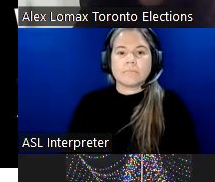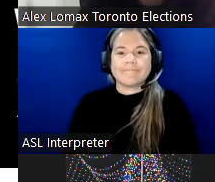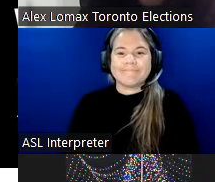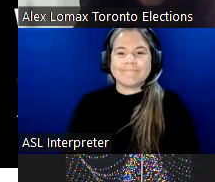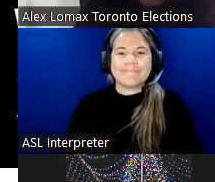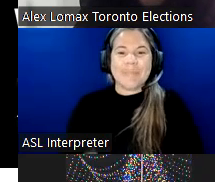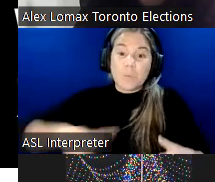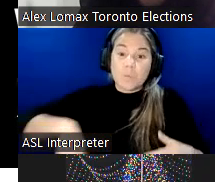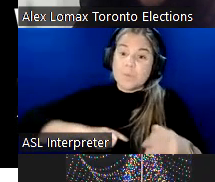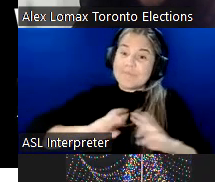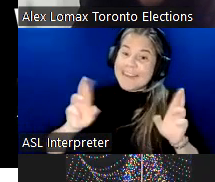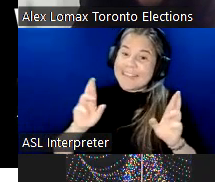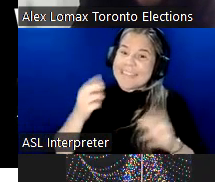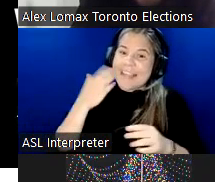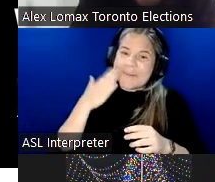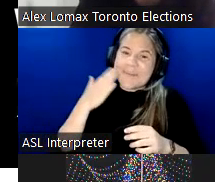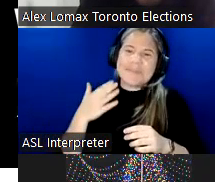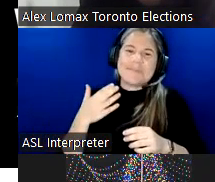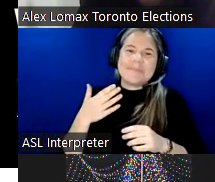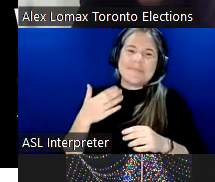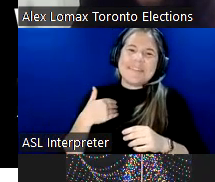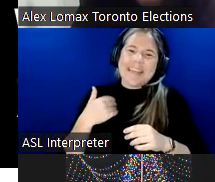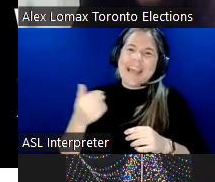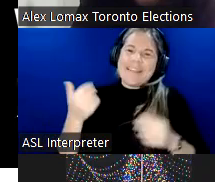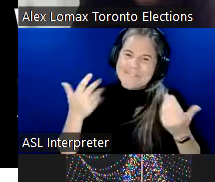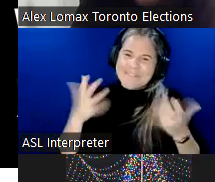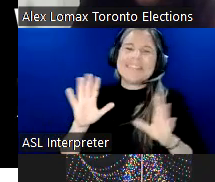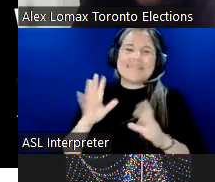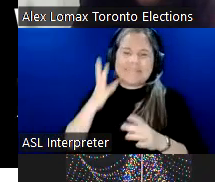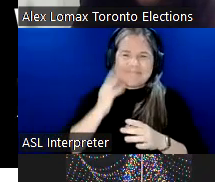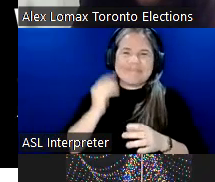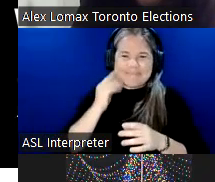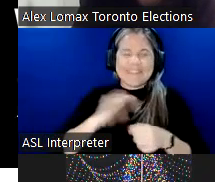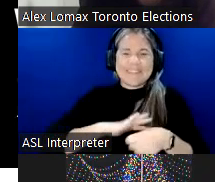ready to go because we already did it once in the by-election.